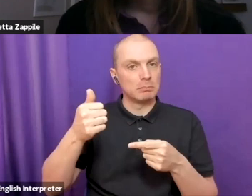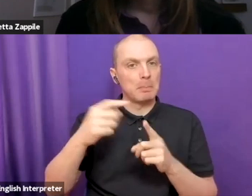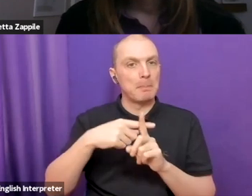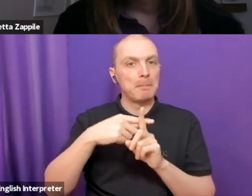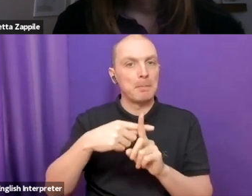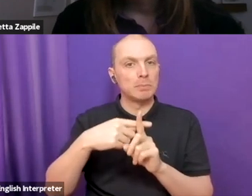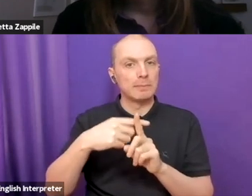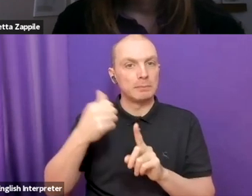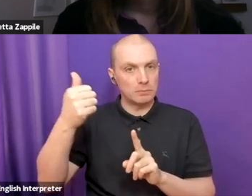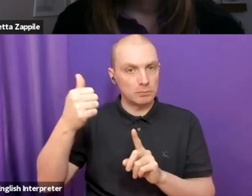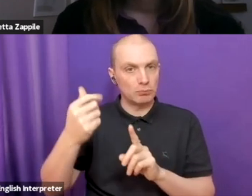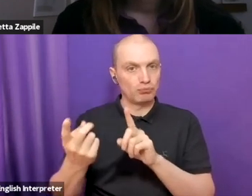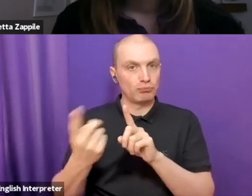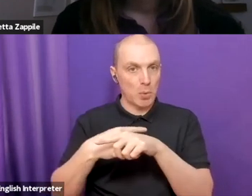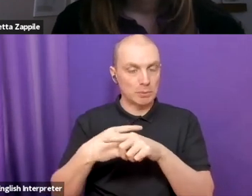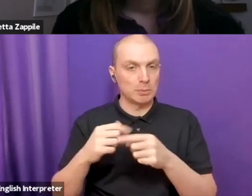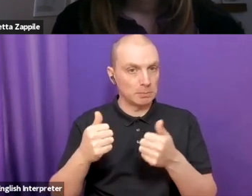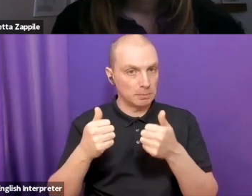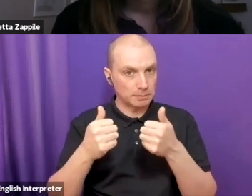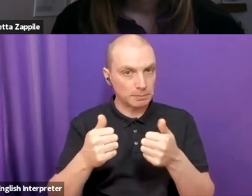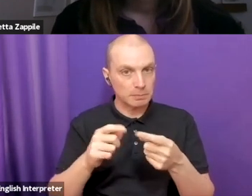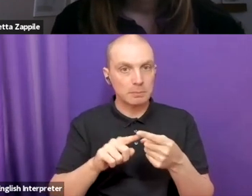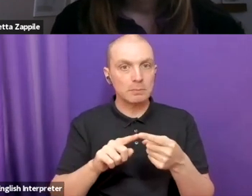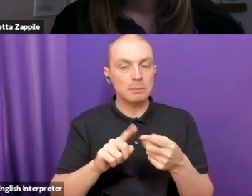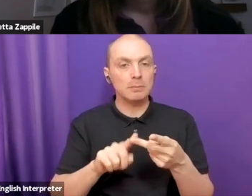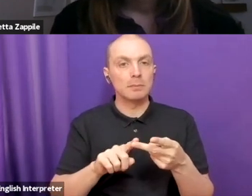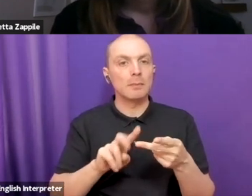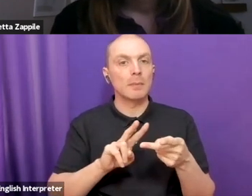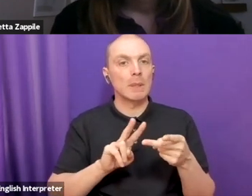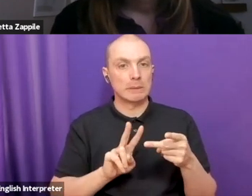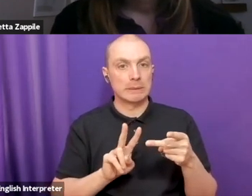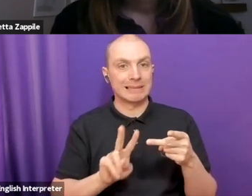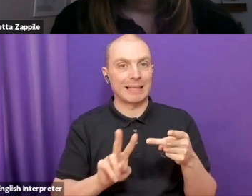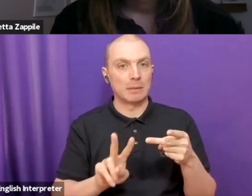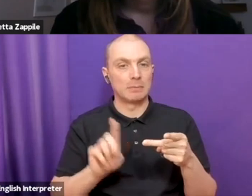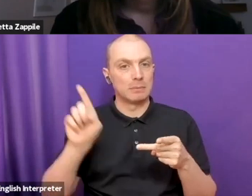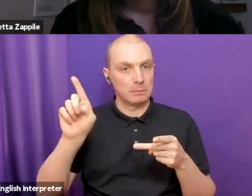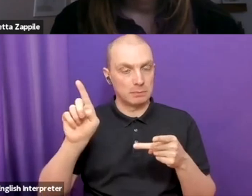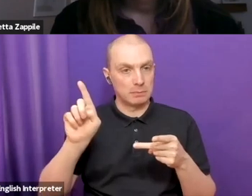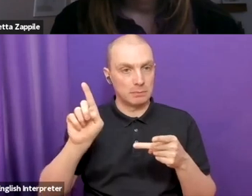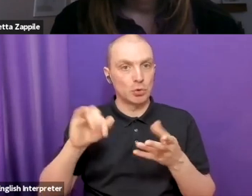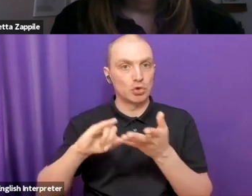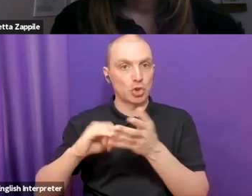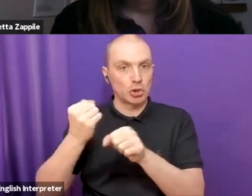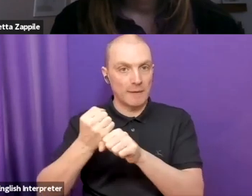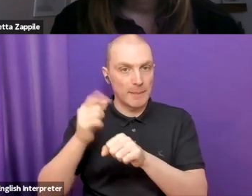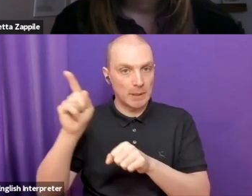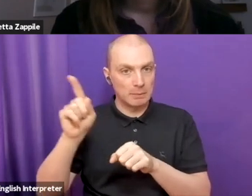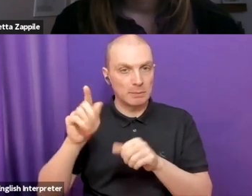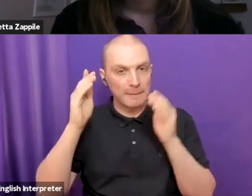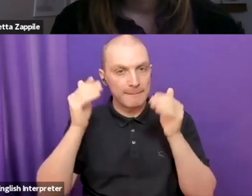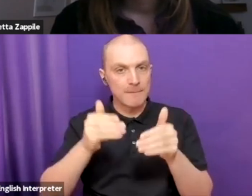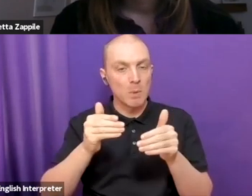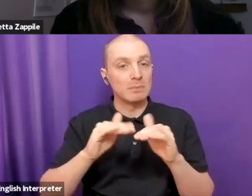of the UPR. The second point that they focused, the Scottish government, was on equality